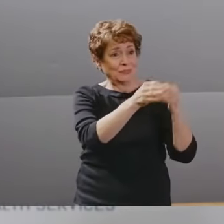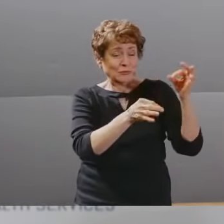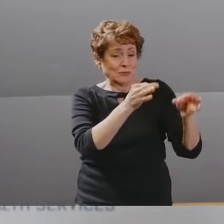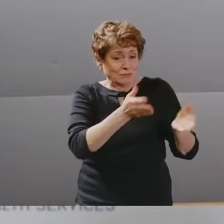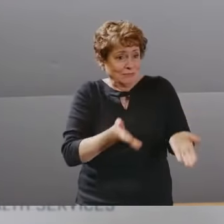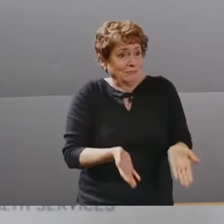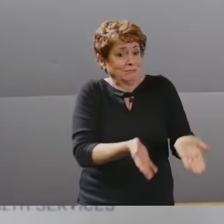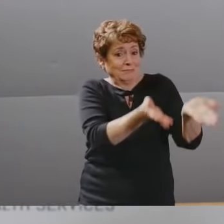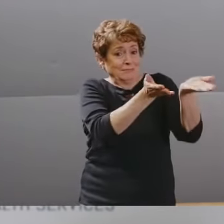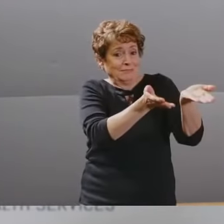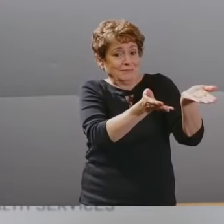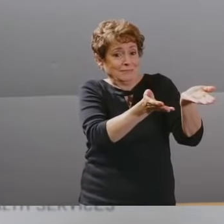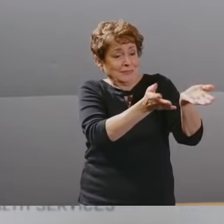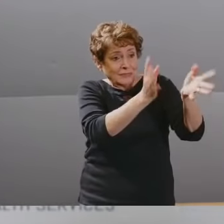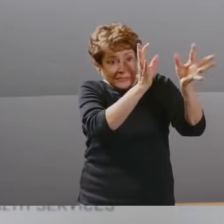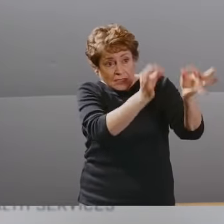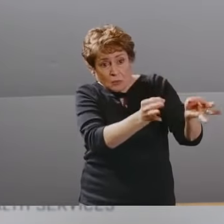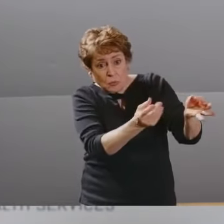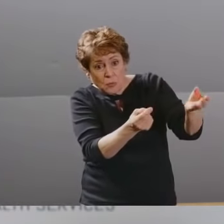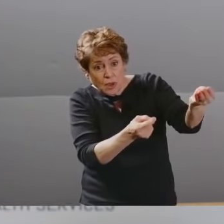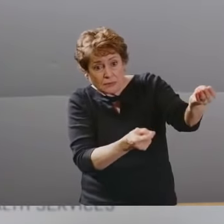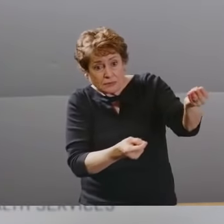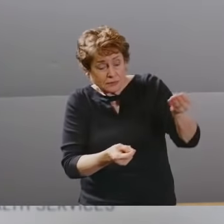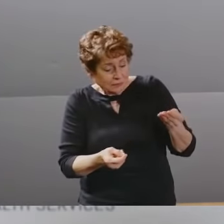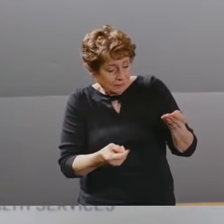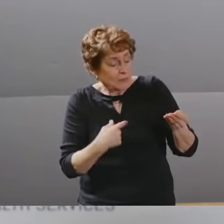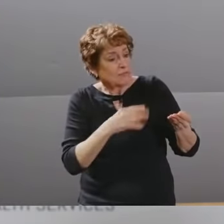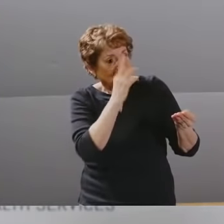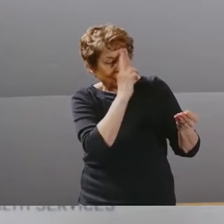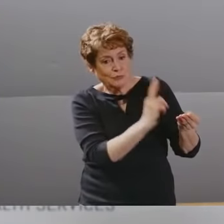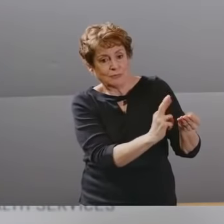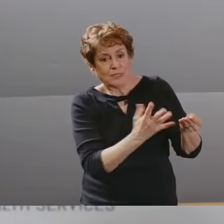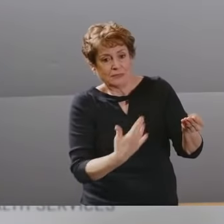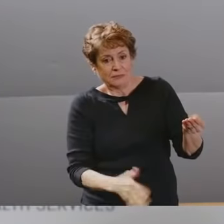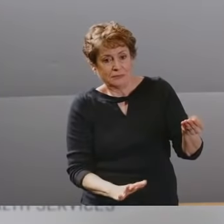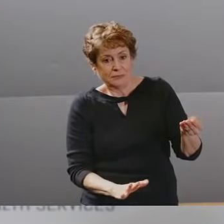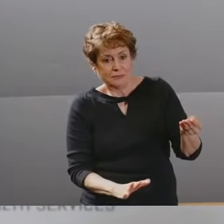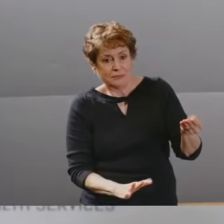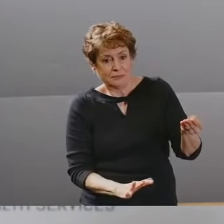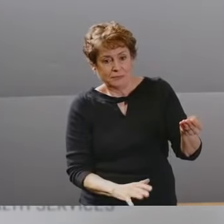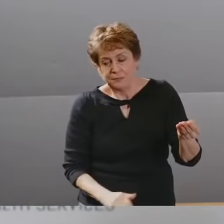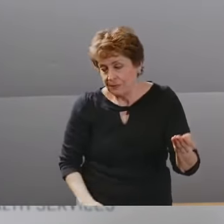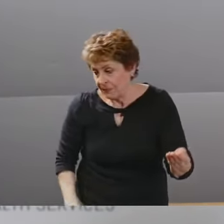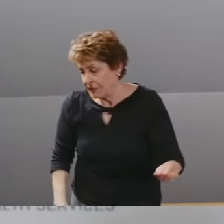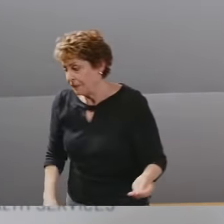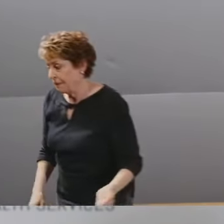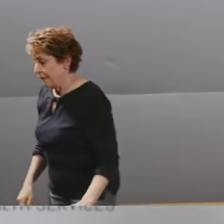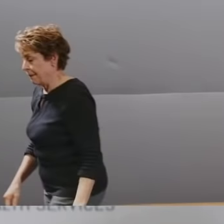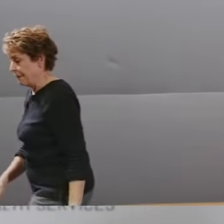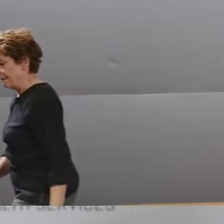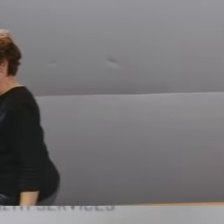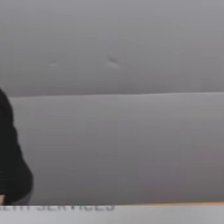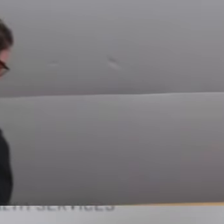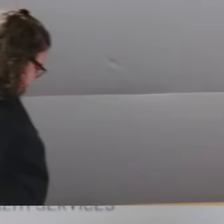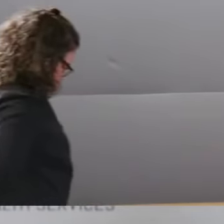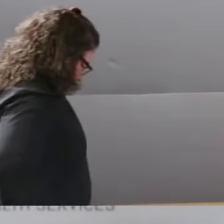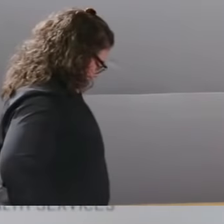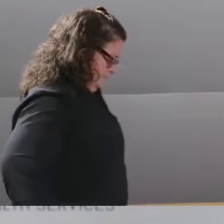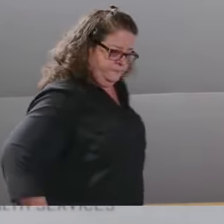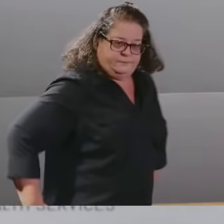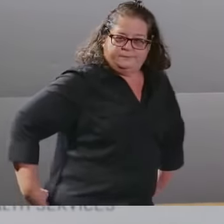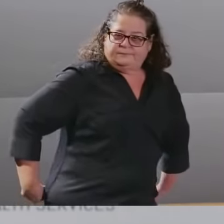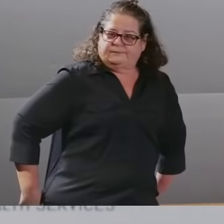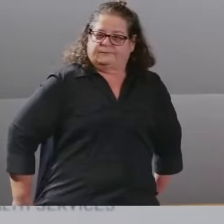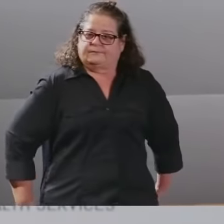will respect the results of the election. Right. We're going to go to Telemundo next. We got to keep moving. Well, I think that'd be a